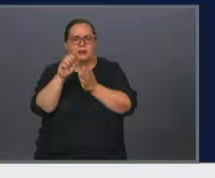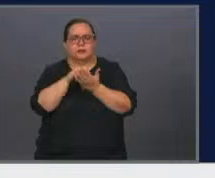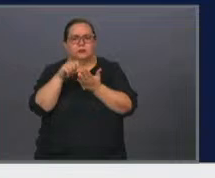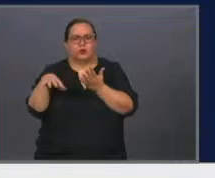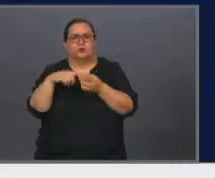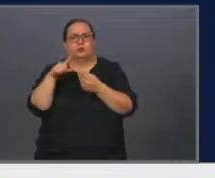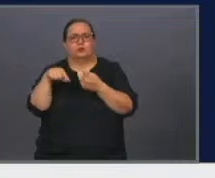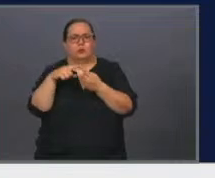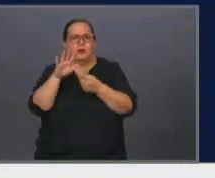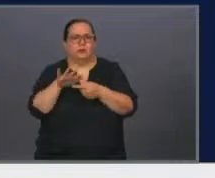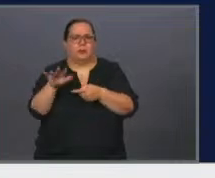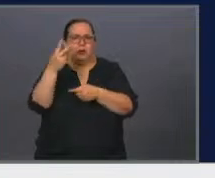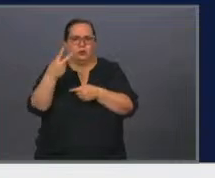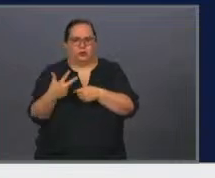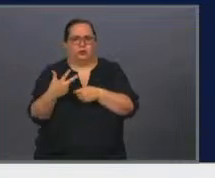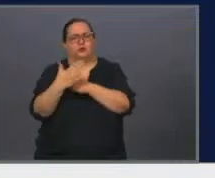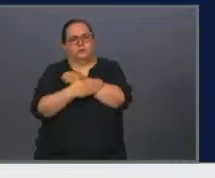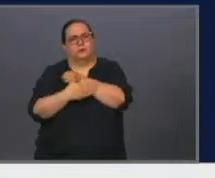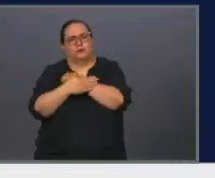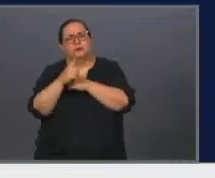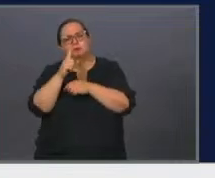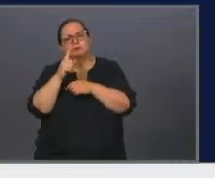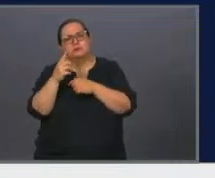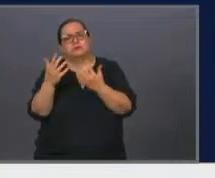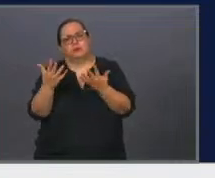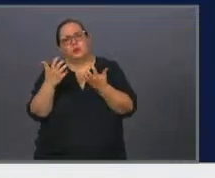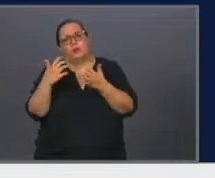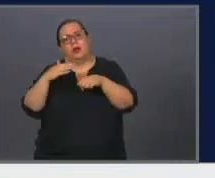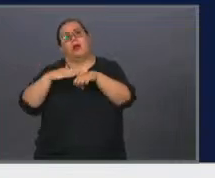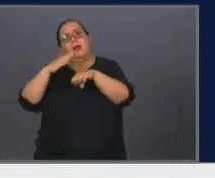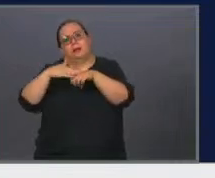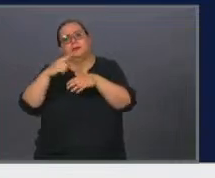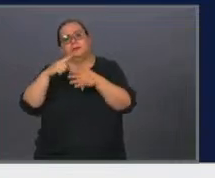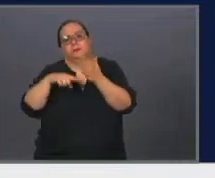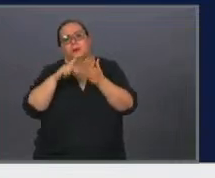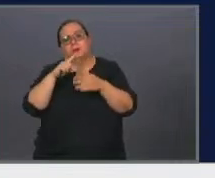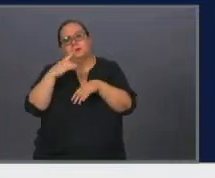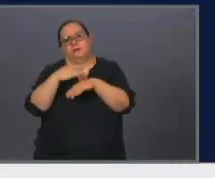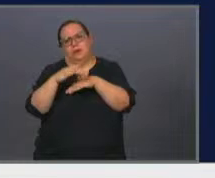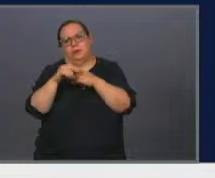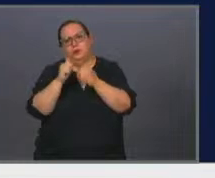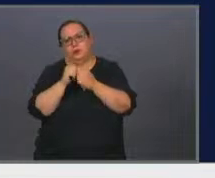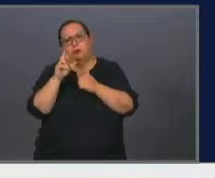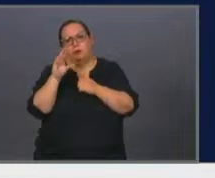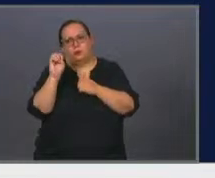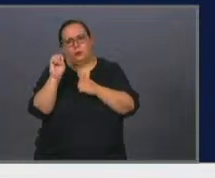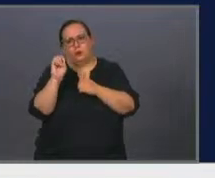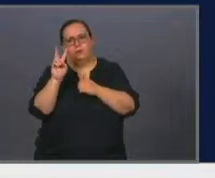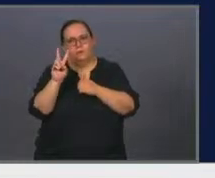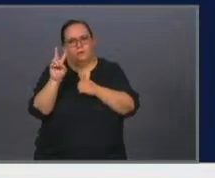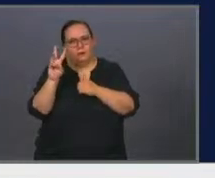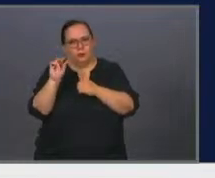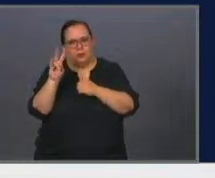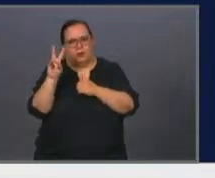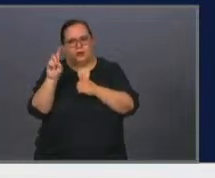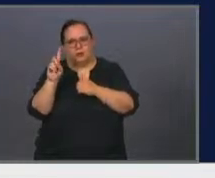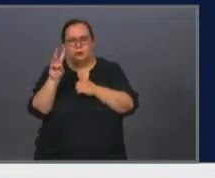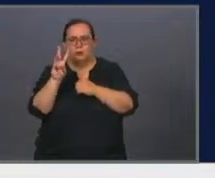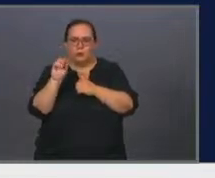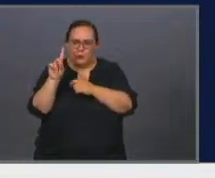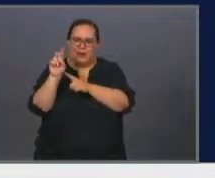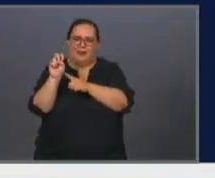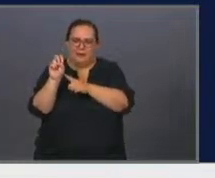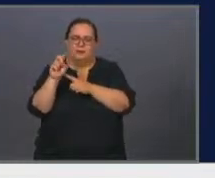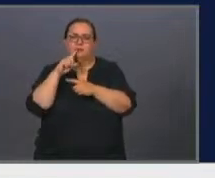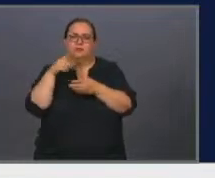of the country do want at least what was available with Roe v. Wade, which permitted women to make